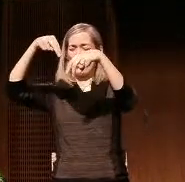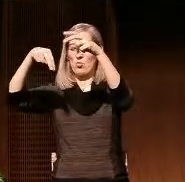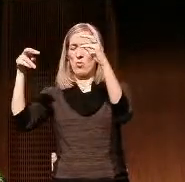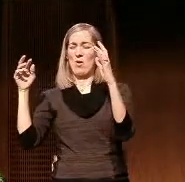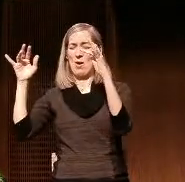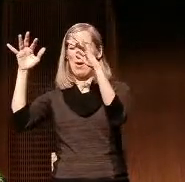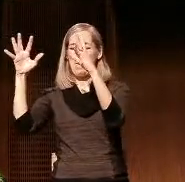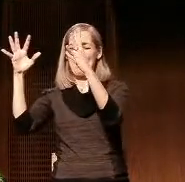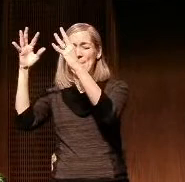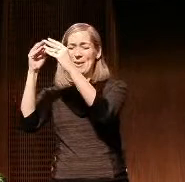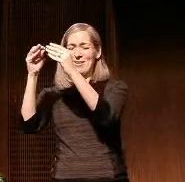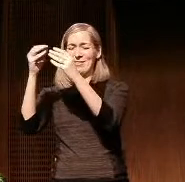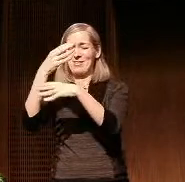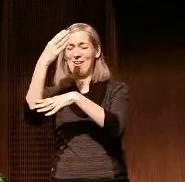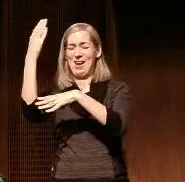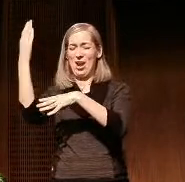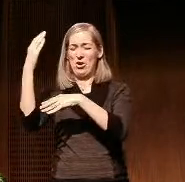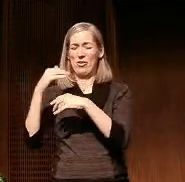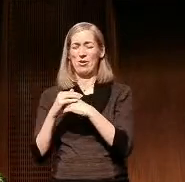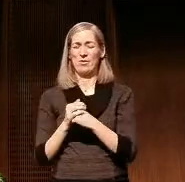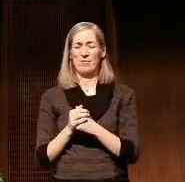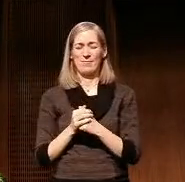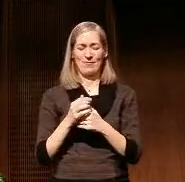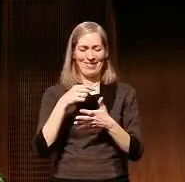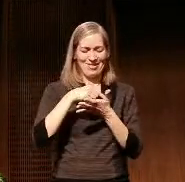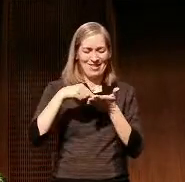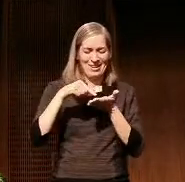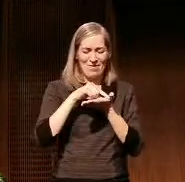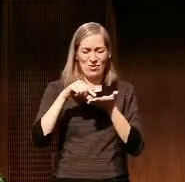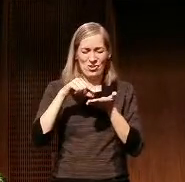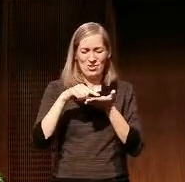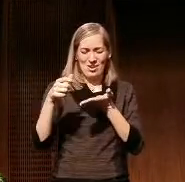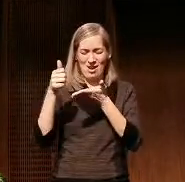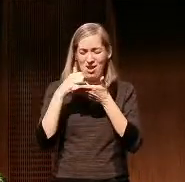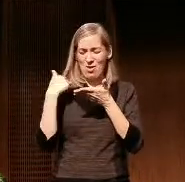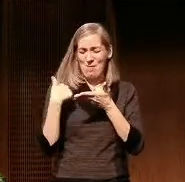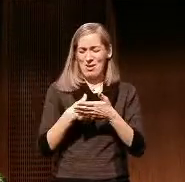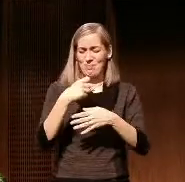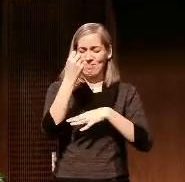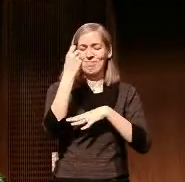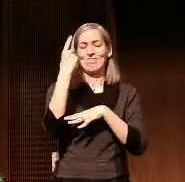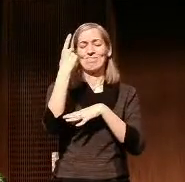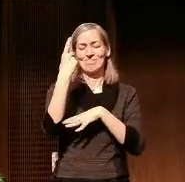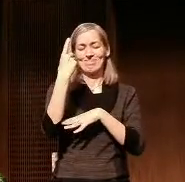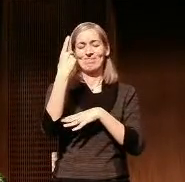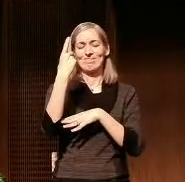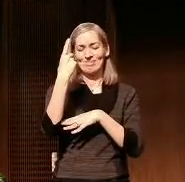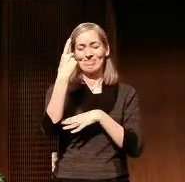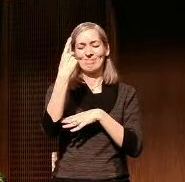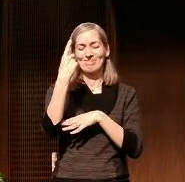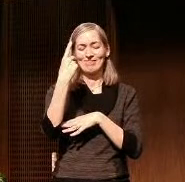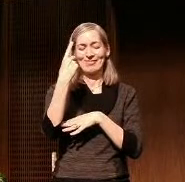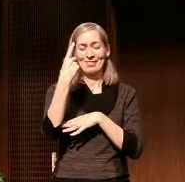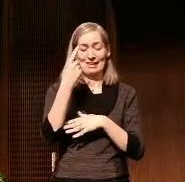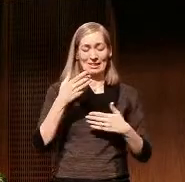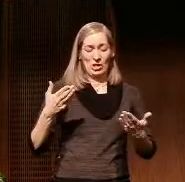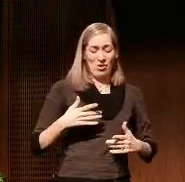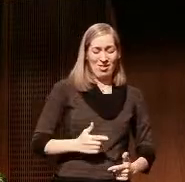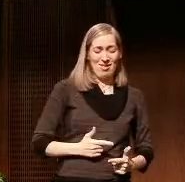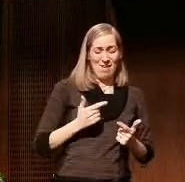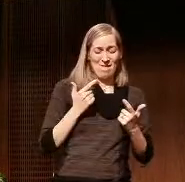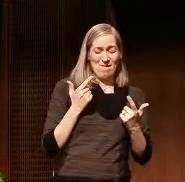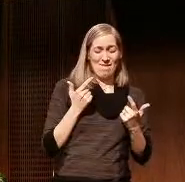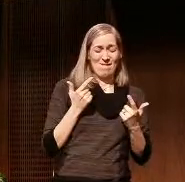And these verses, Father, help us to understand that on this side of life,